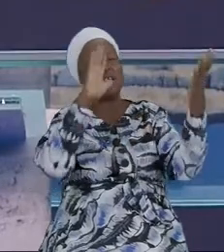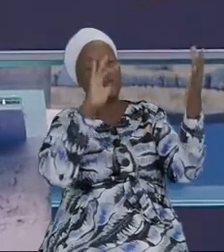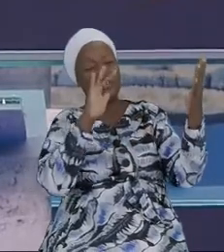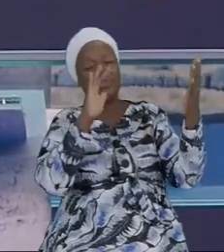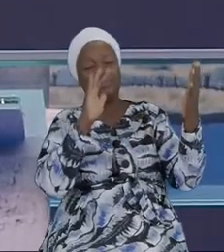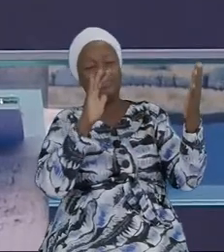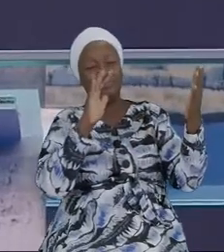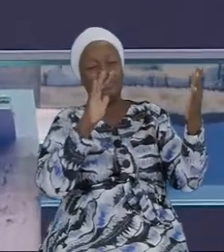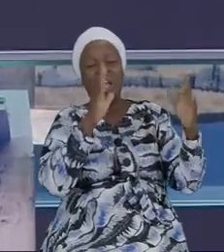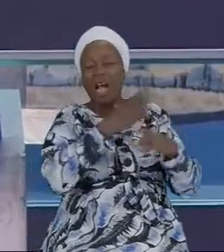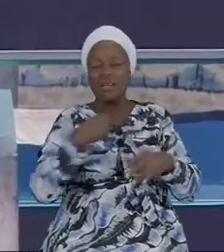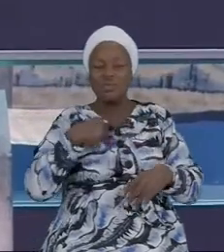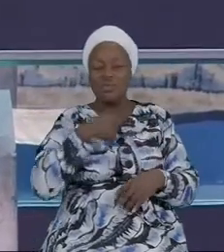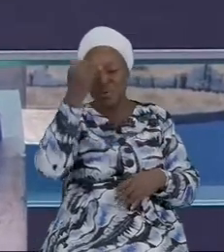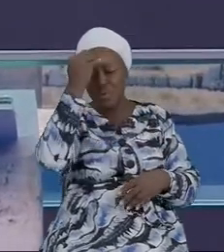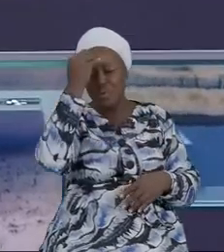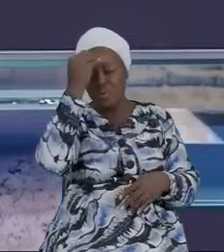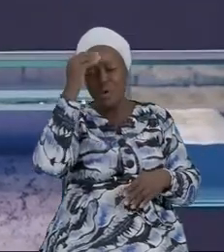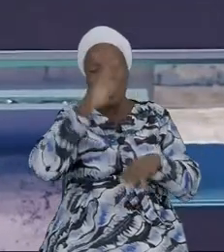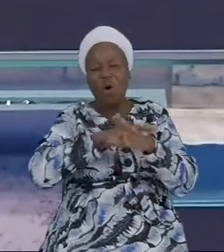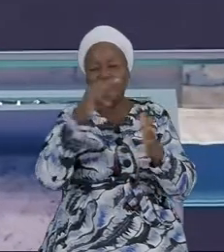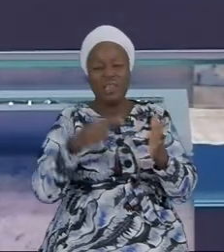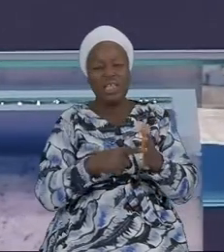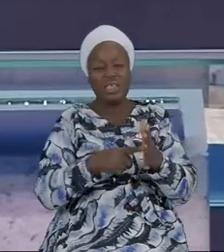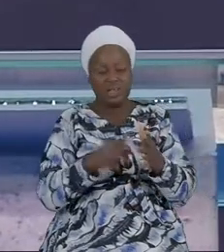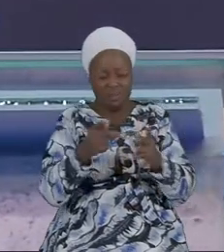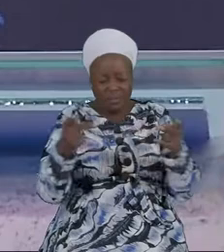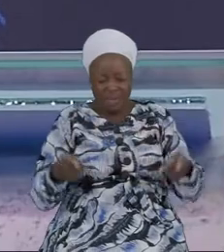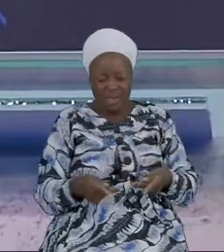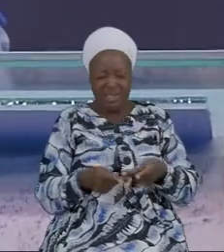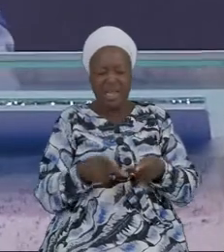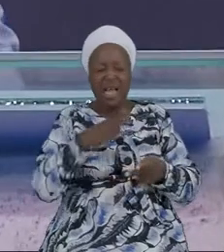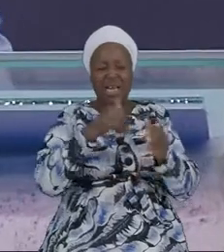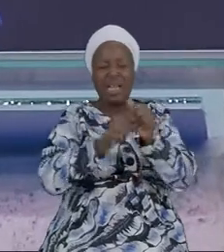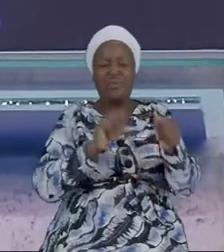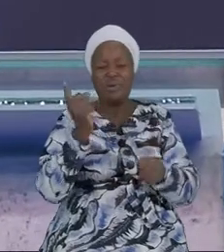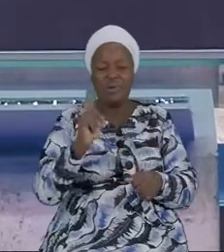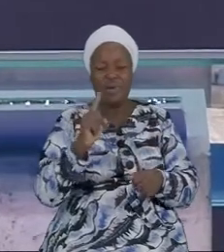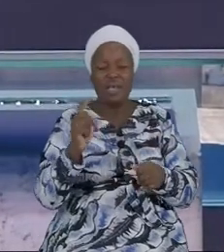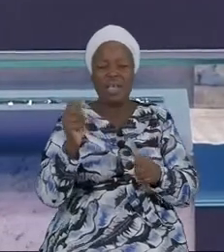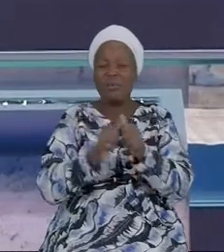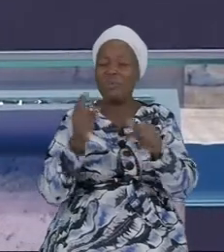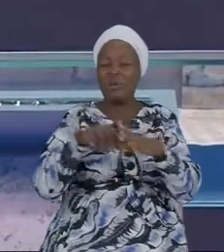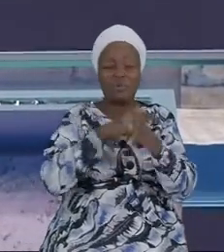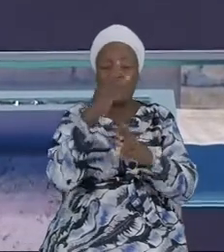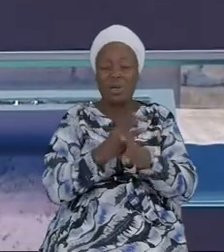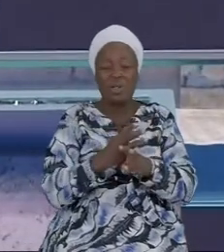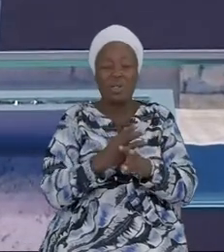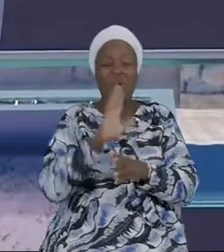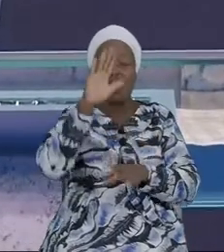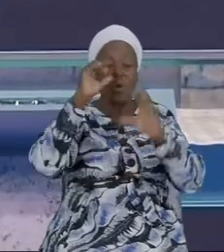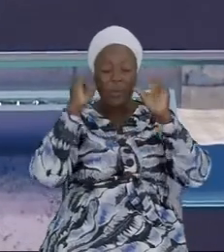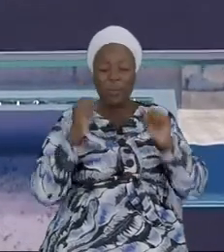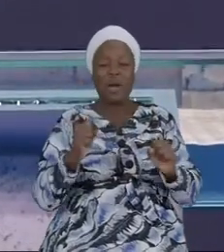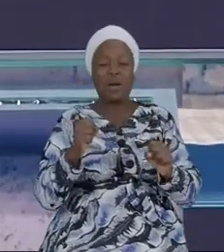expectation. And we know on these grounds and everywhere all over the world, your